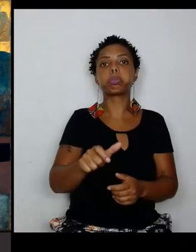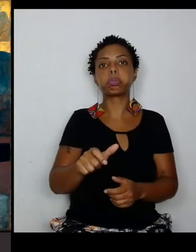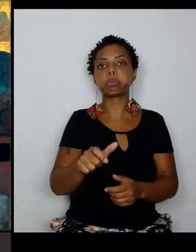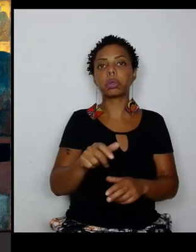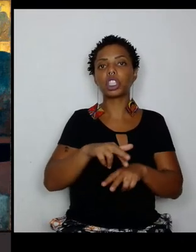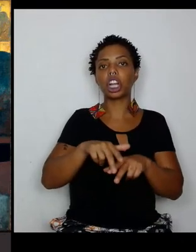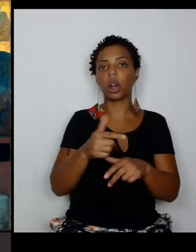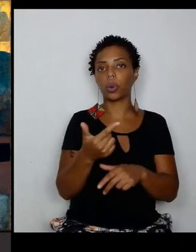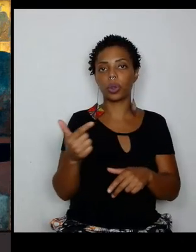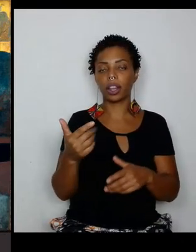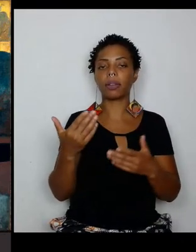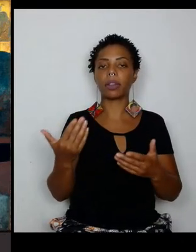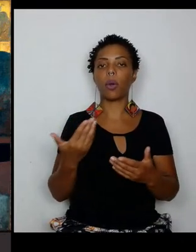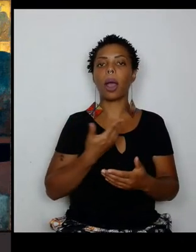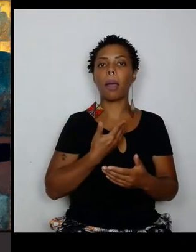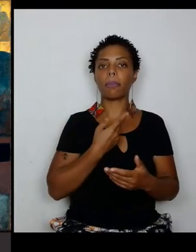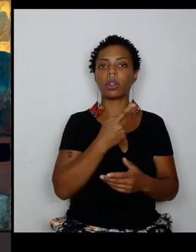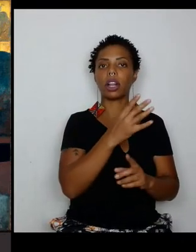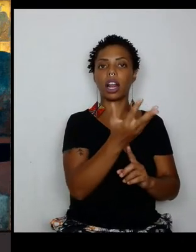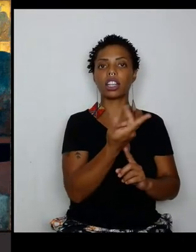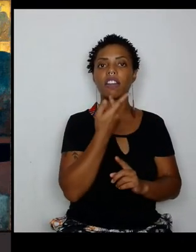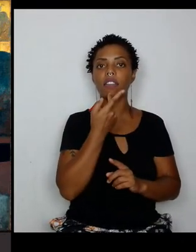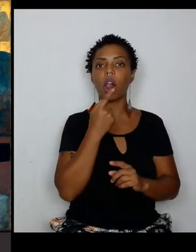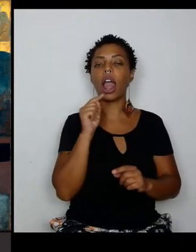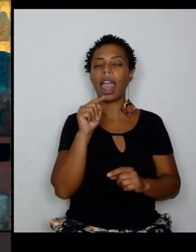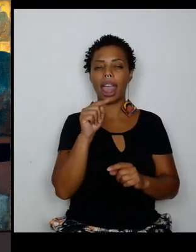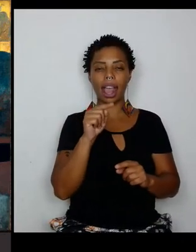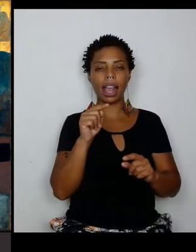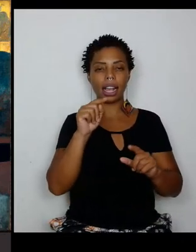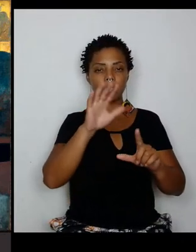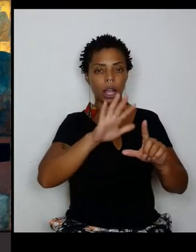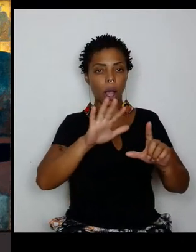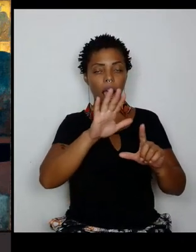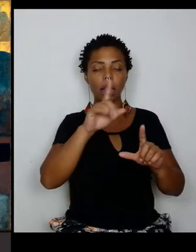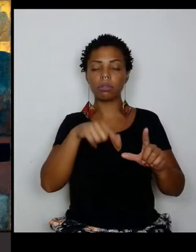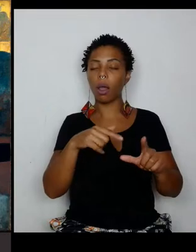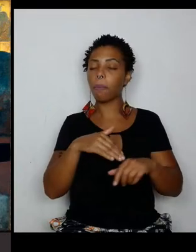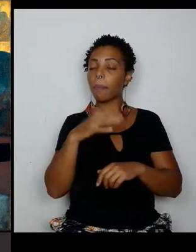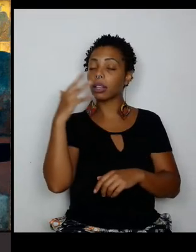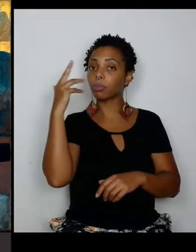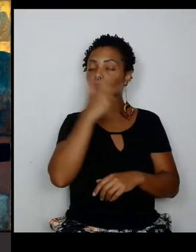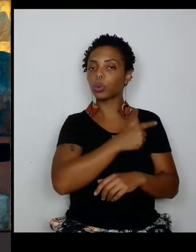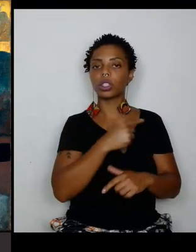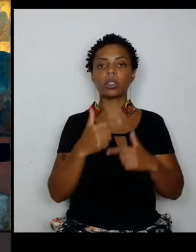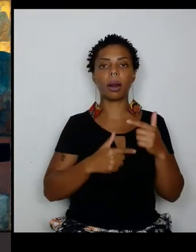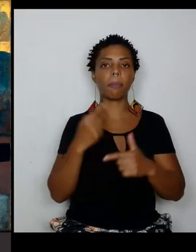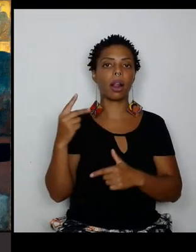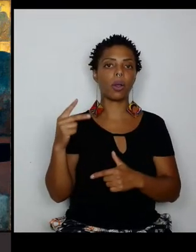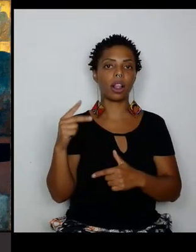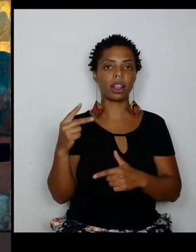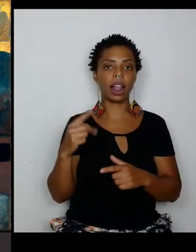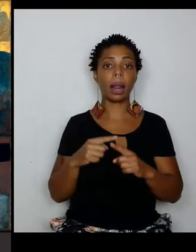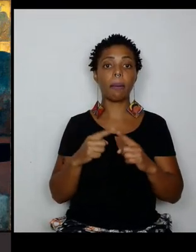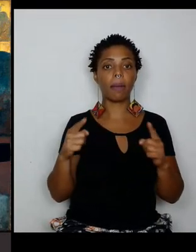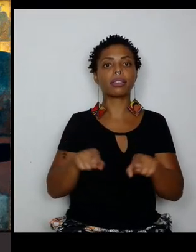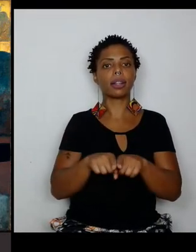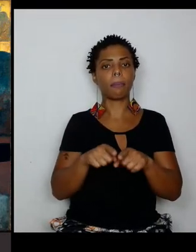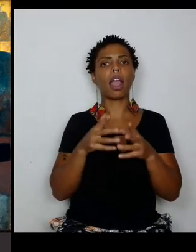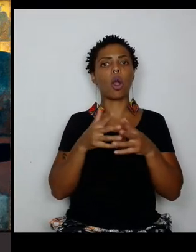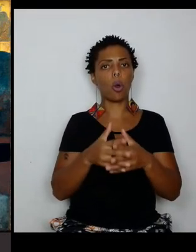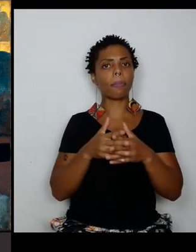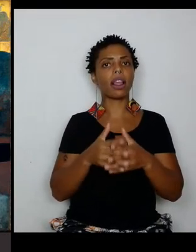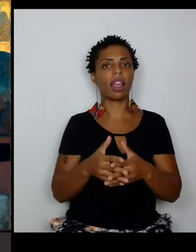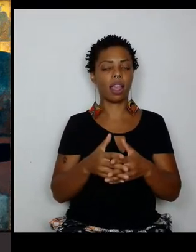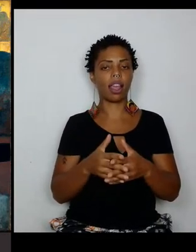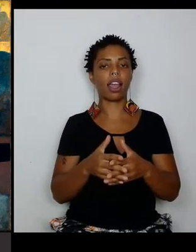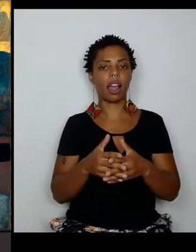where we come from as quote among the most beautiful and quote of the artist's works but also complicated and confused i quote one is tempted to